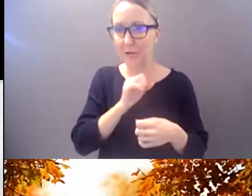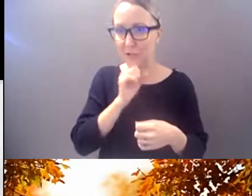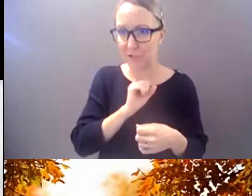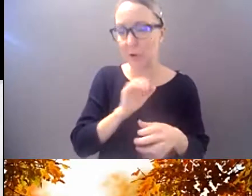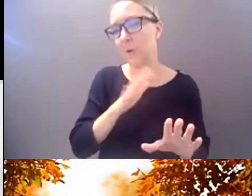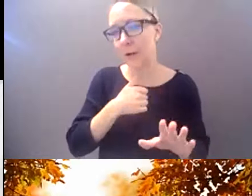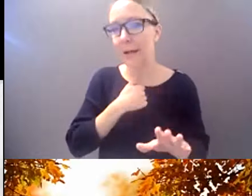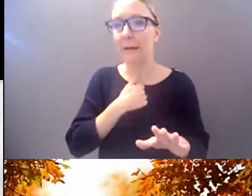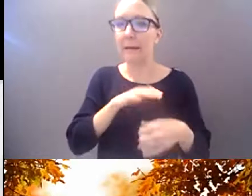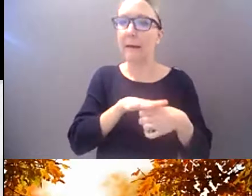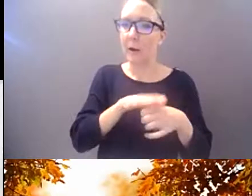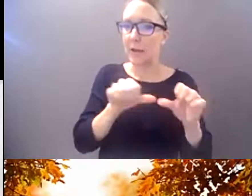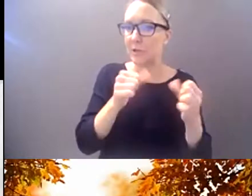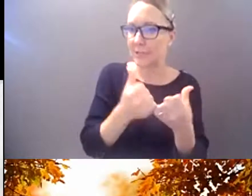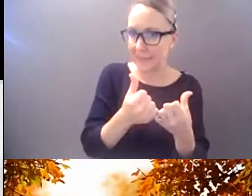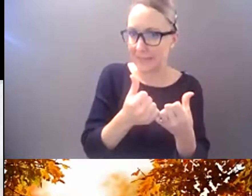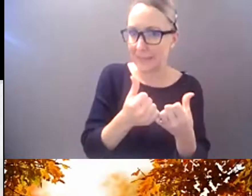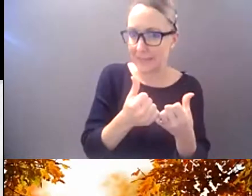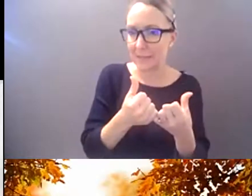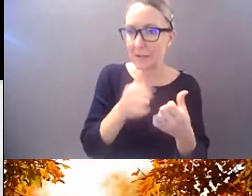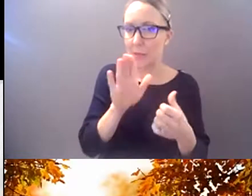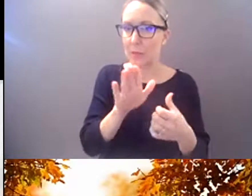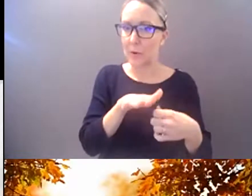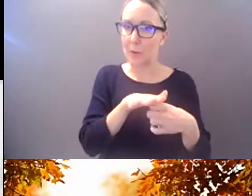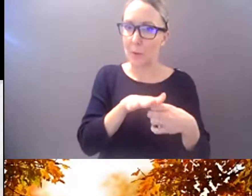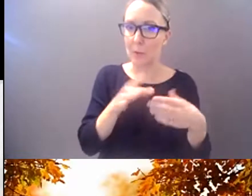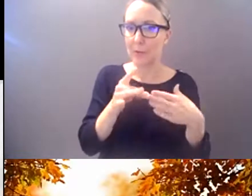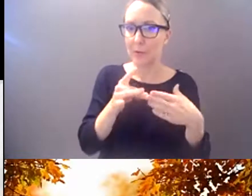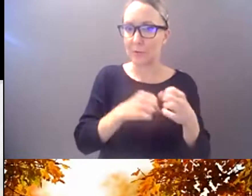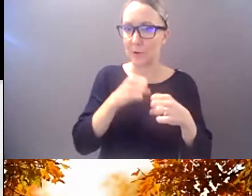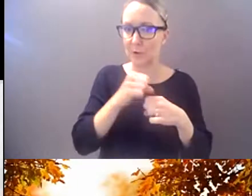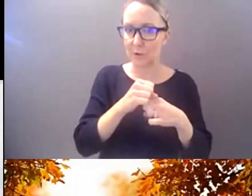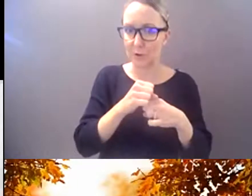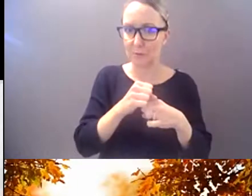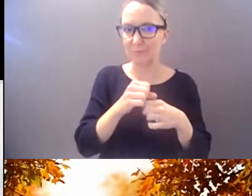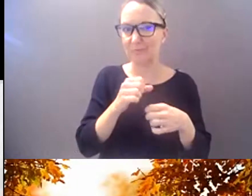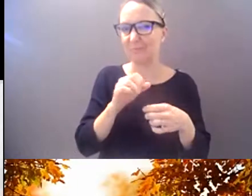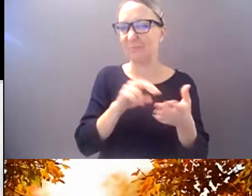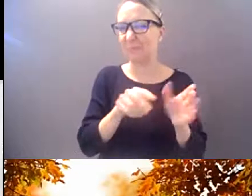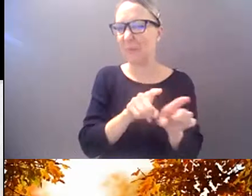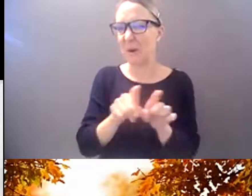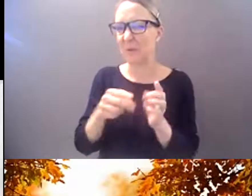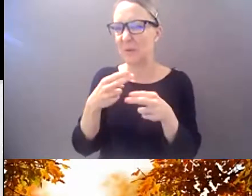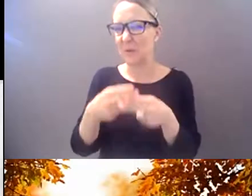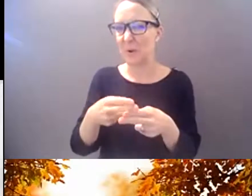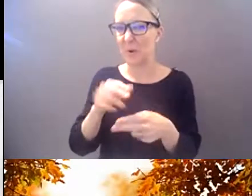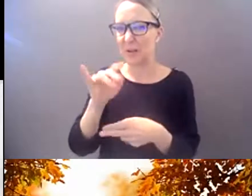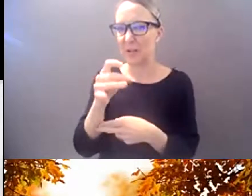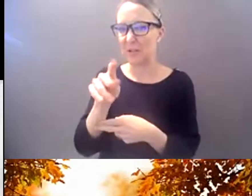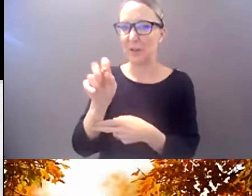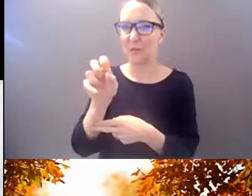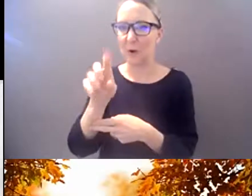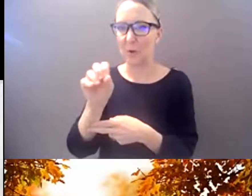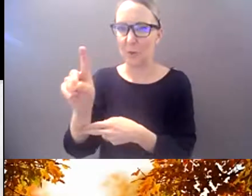agency aging local leadership structure, or Initiative 101. A related but separate initiative is to build out